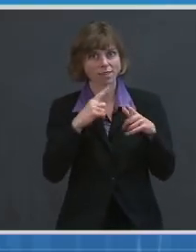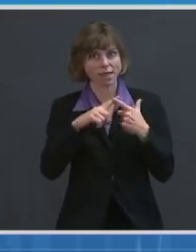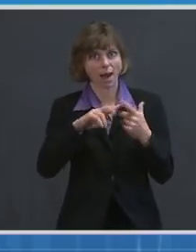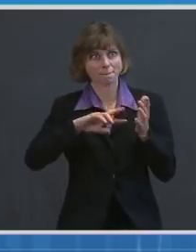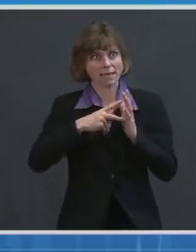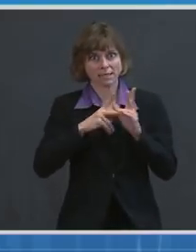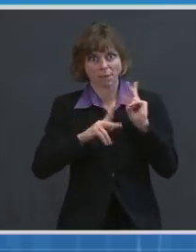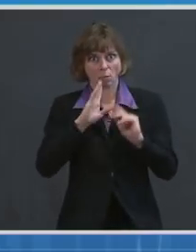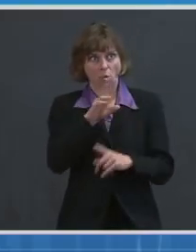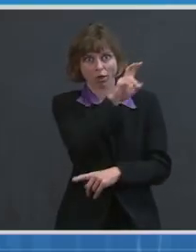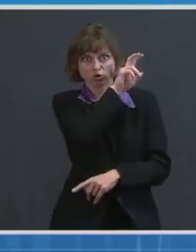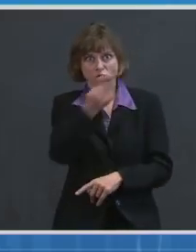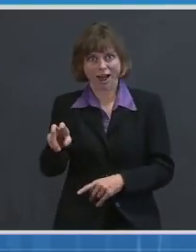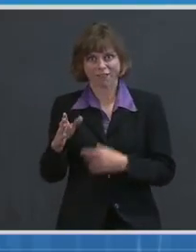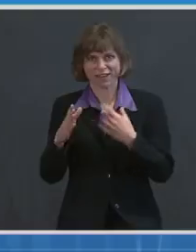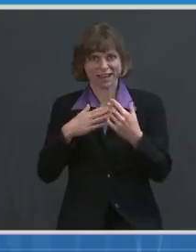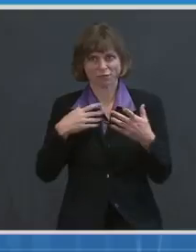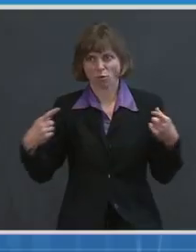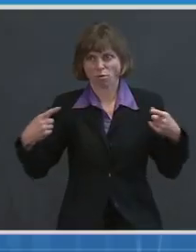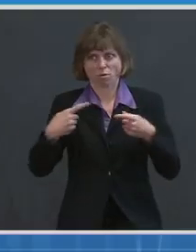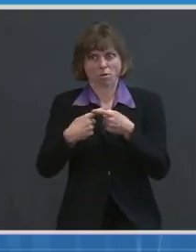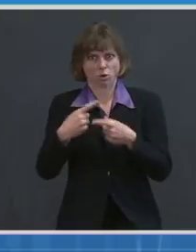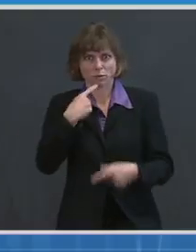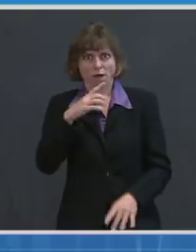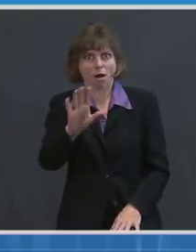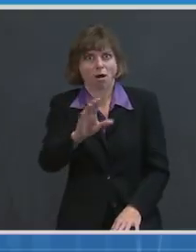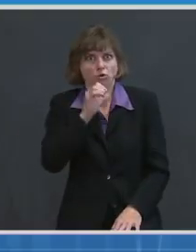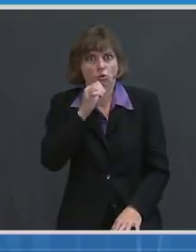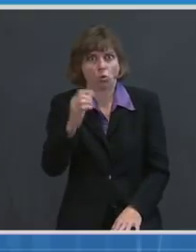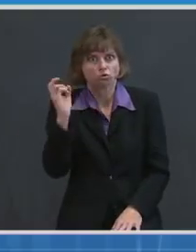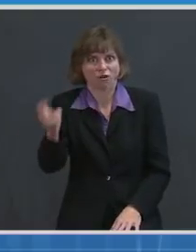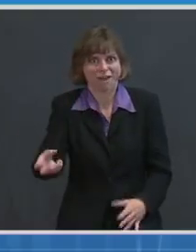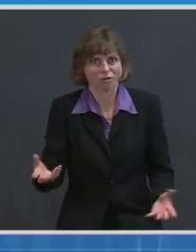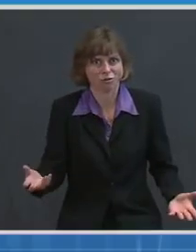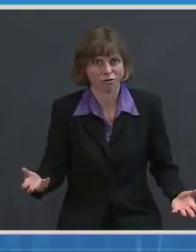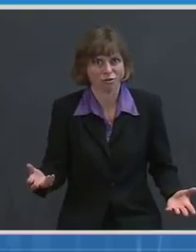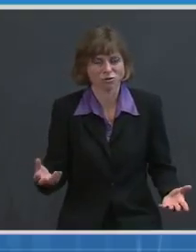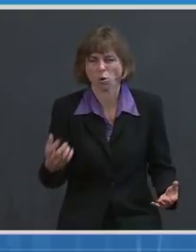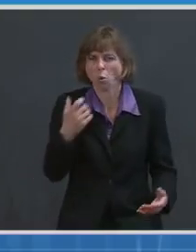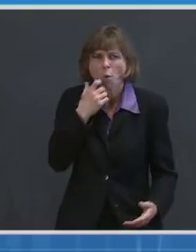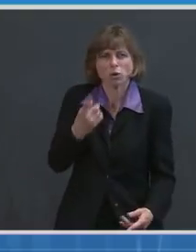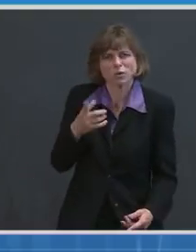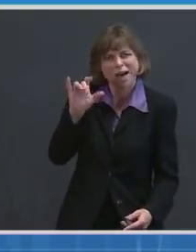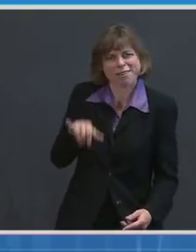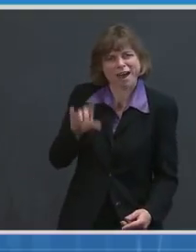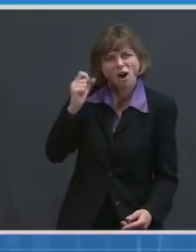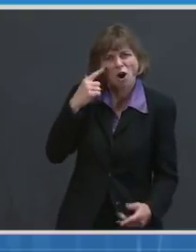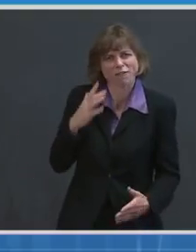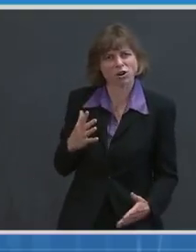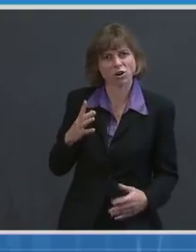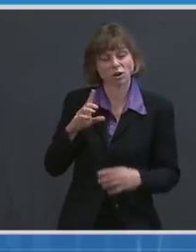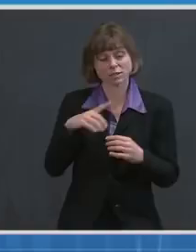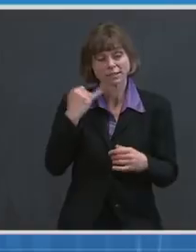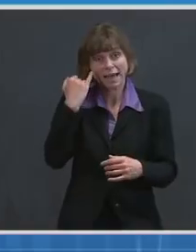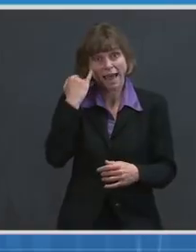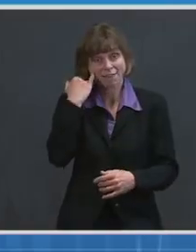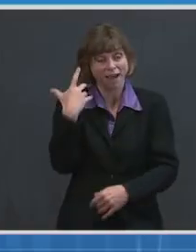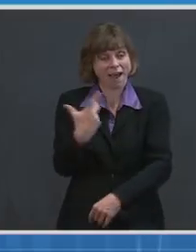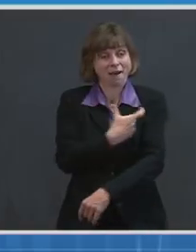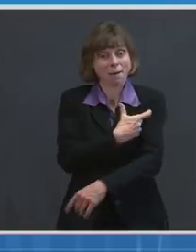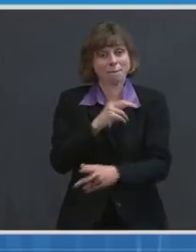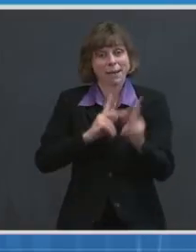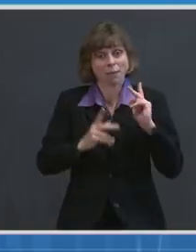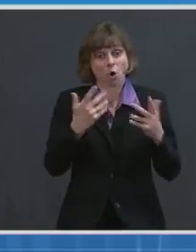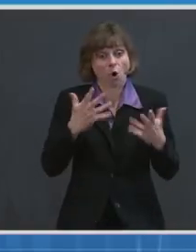despite the urge not to, what guidance would you give that governor regarding vaccinated people coming back to their